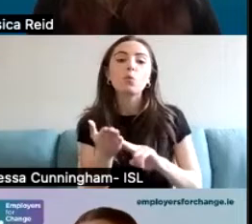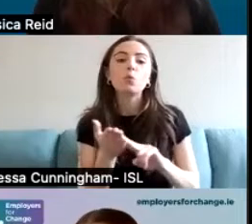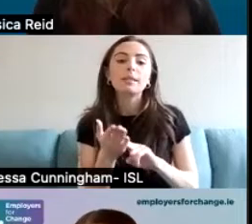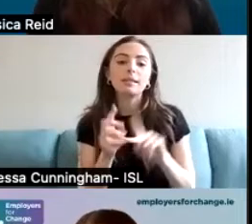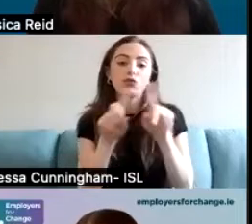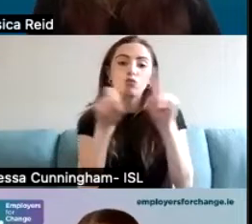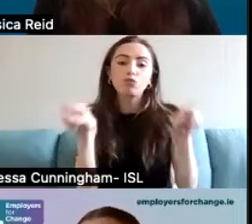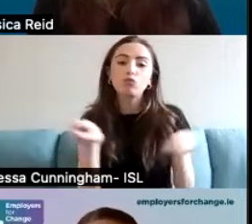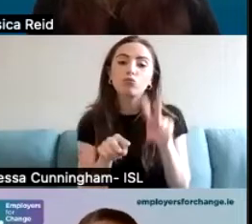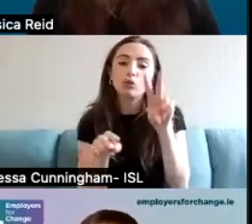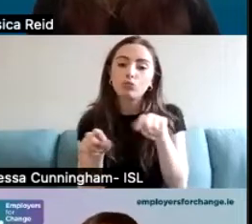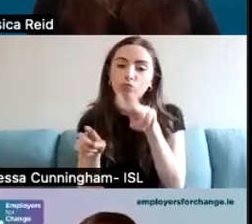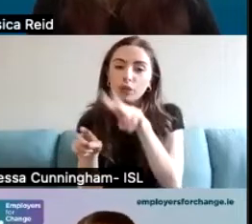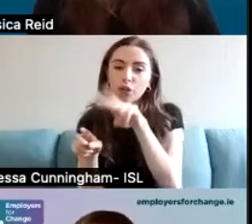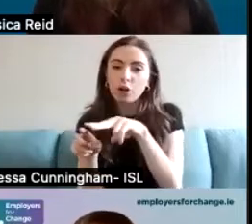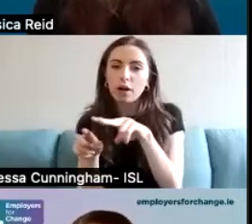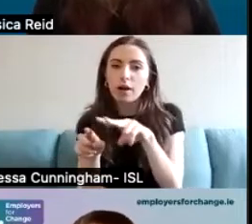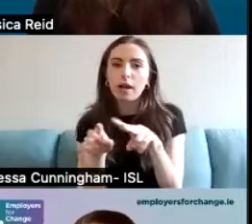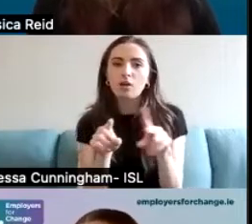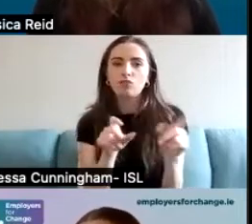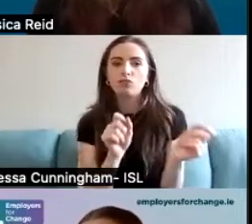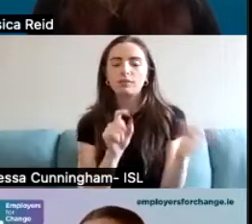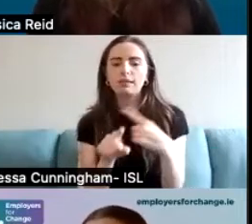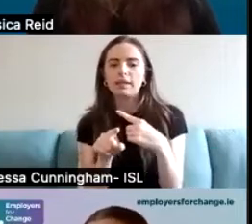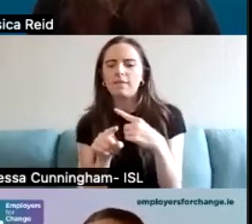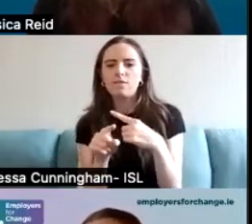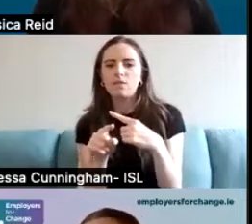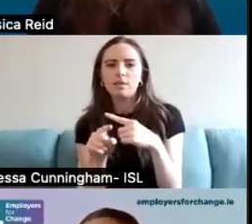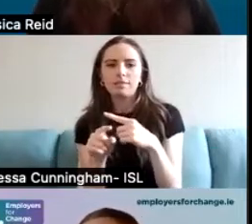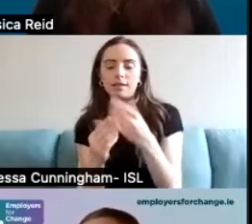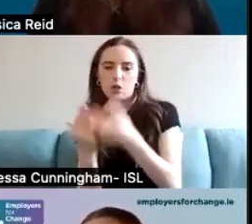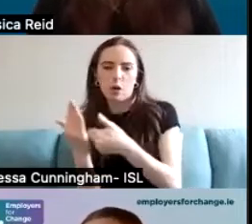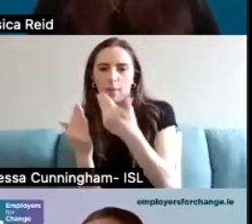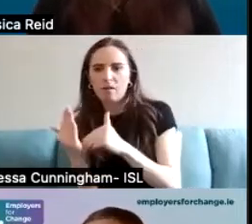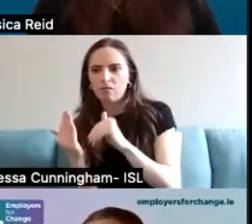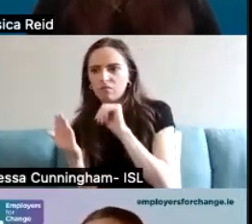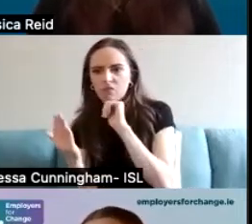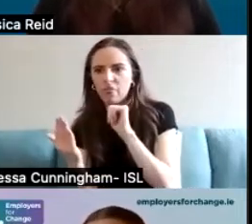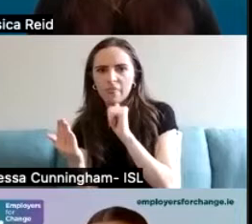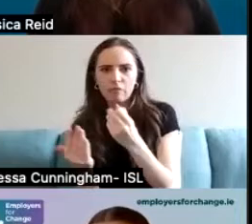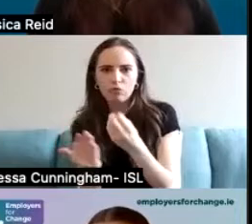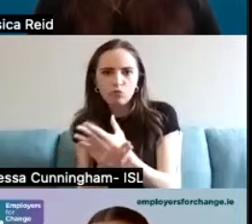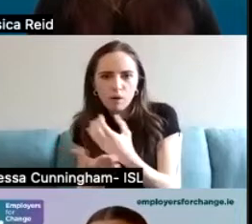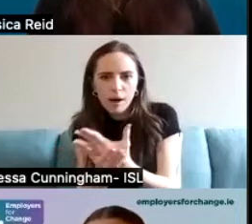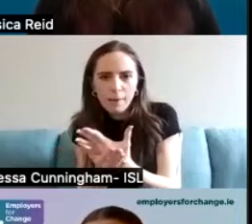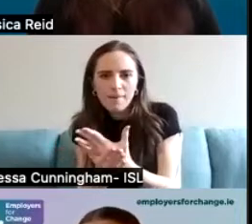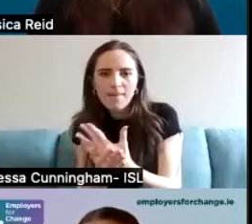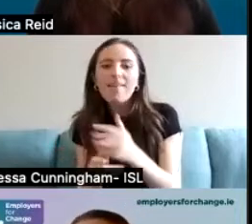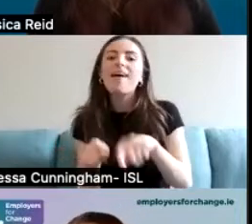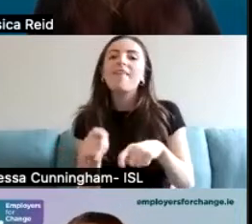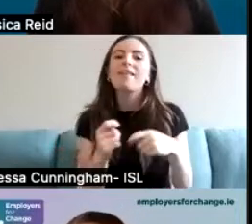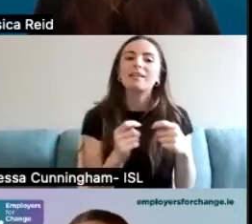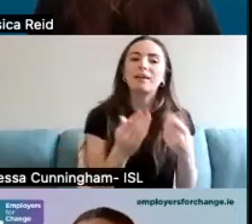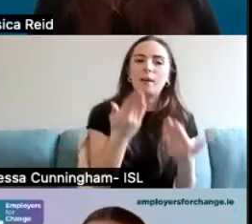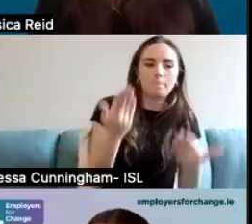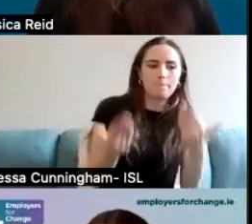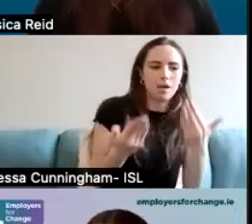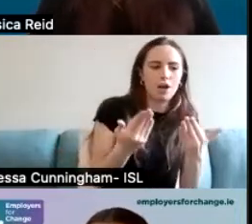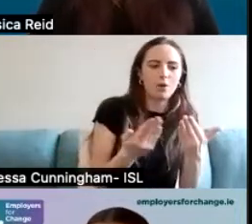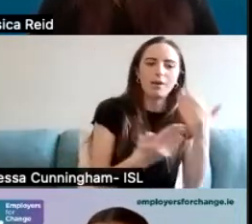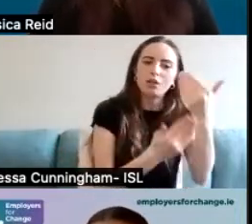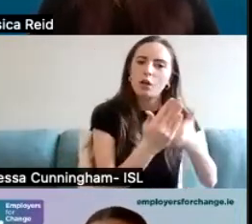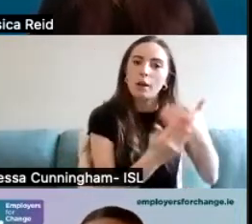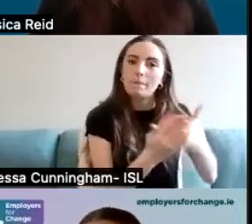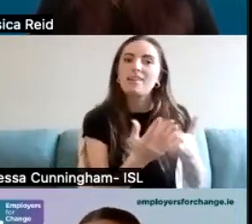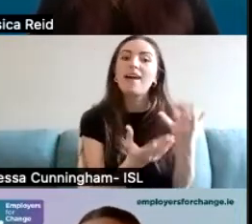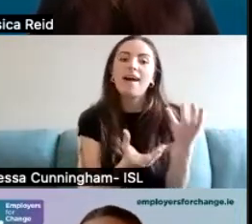receive an untagged document versus a tagged document, because I think although it's great to have us here kind of telling you about